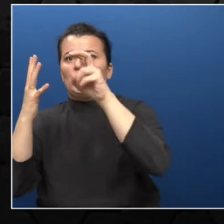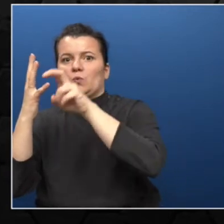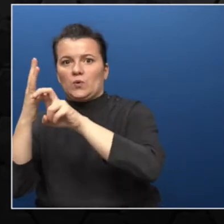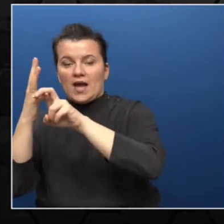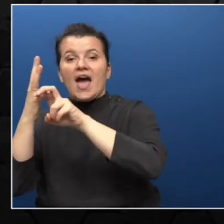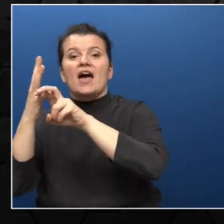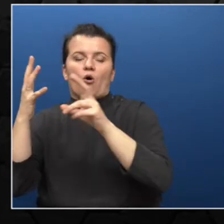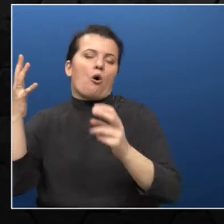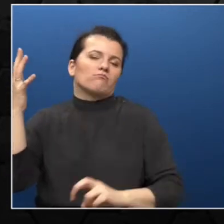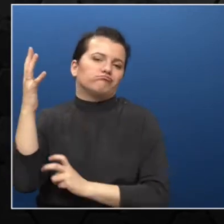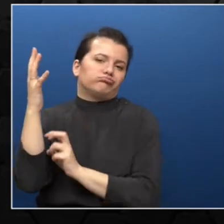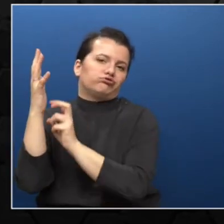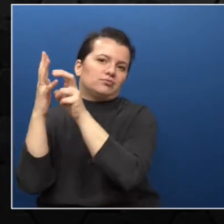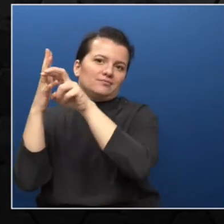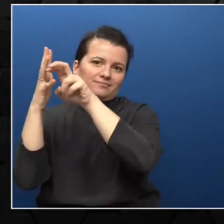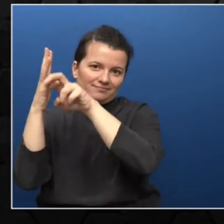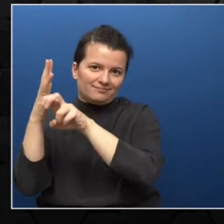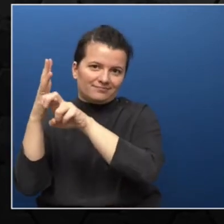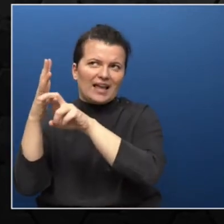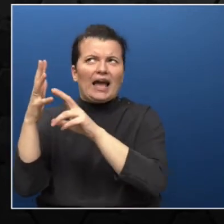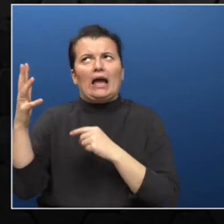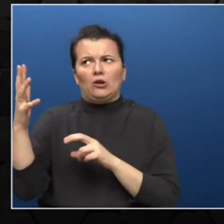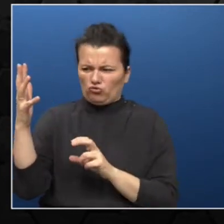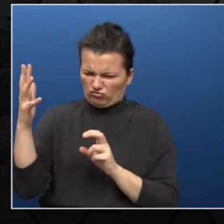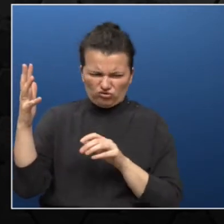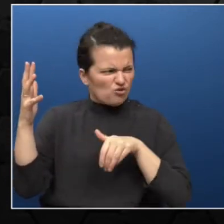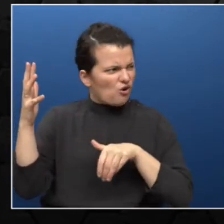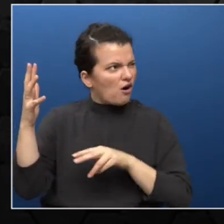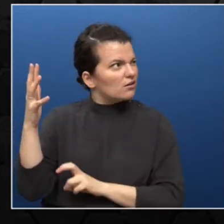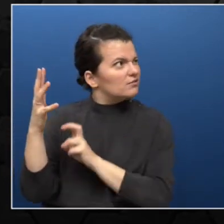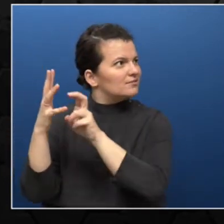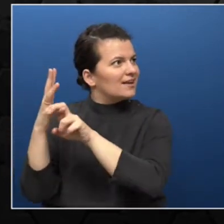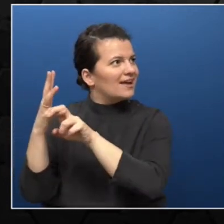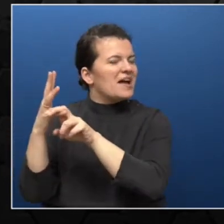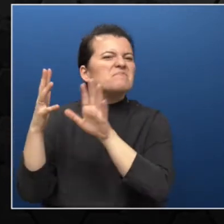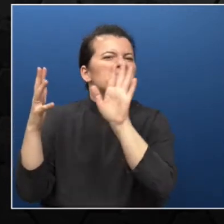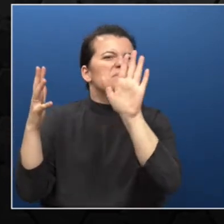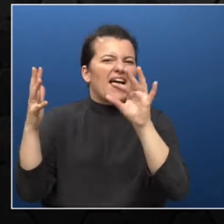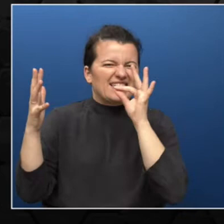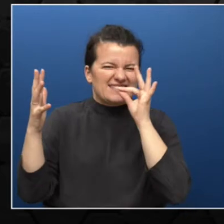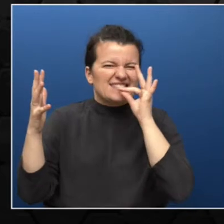not grammatically correct. So the cat went up a tree.